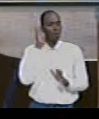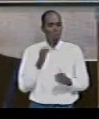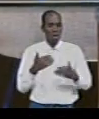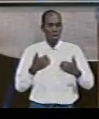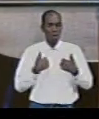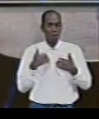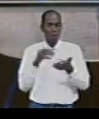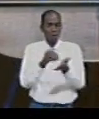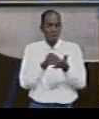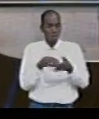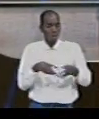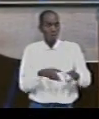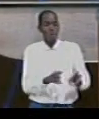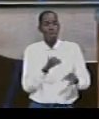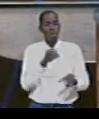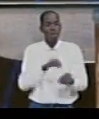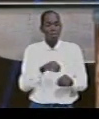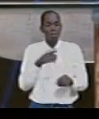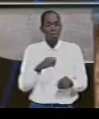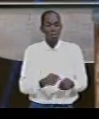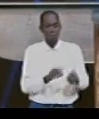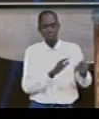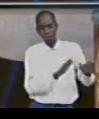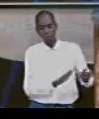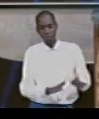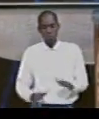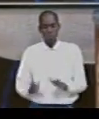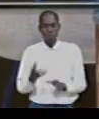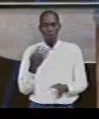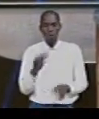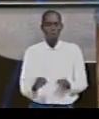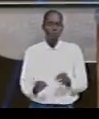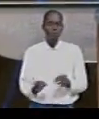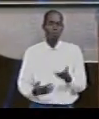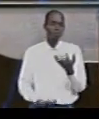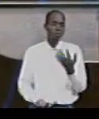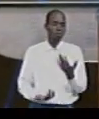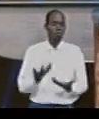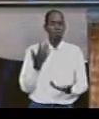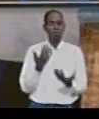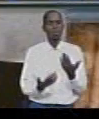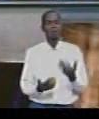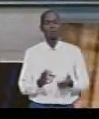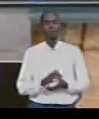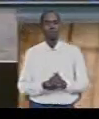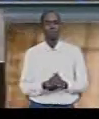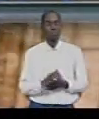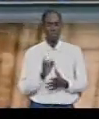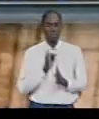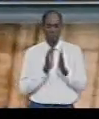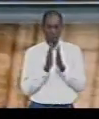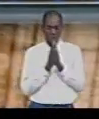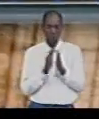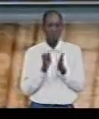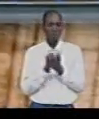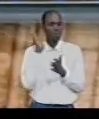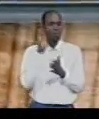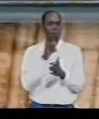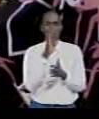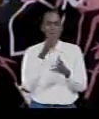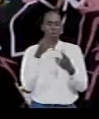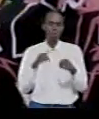part in the lake that burneth with brimstone and with fire. I pray that will not be your